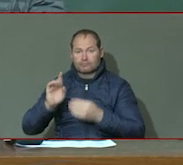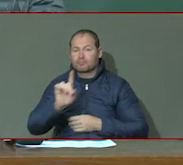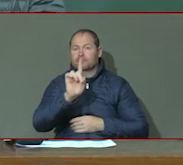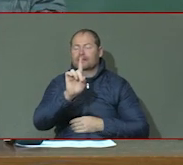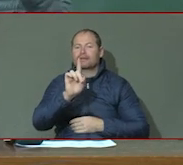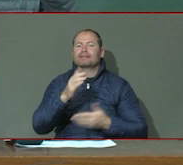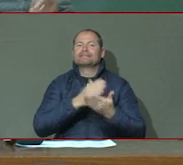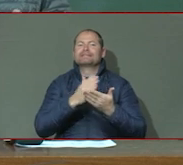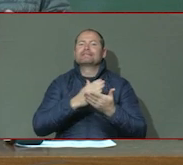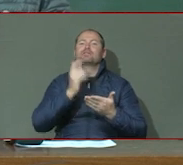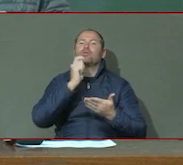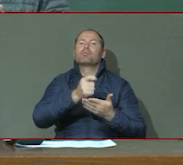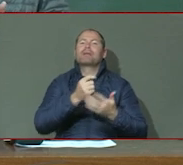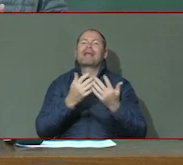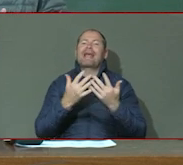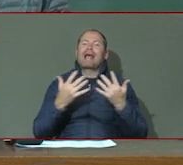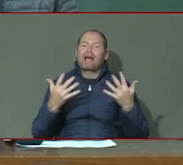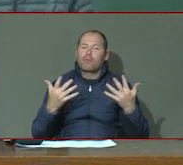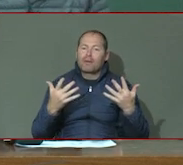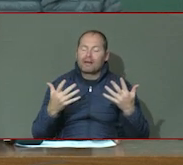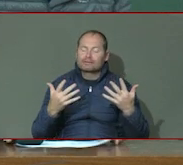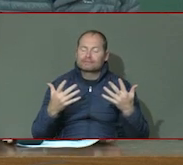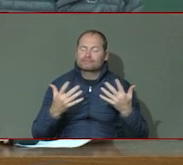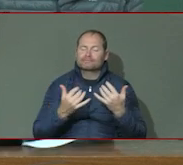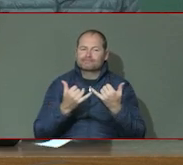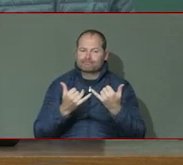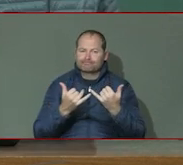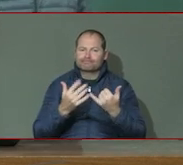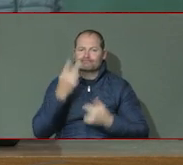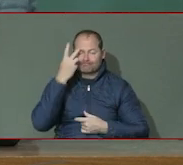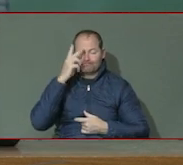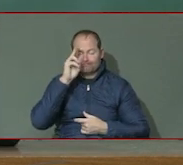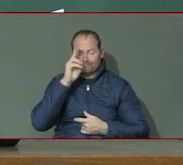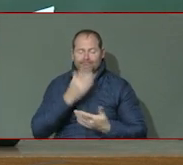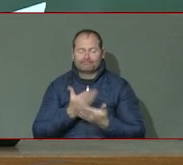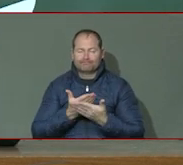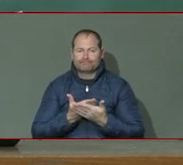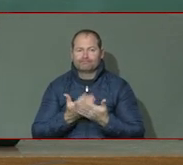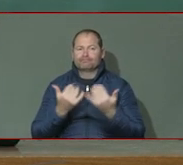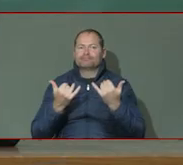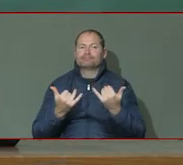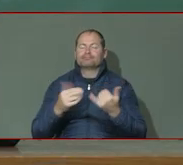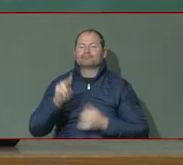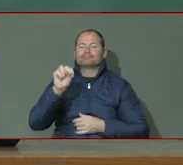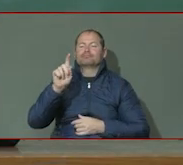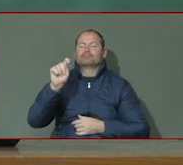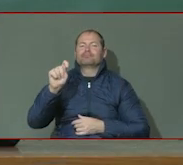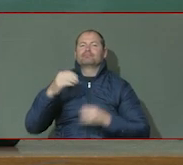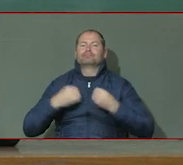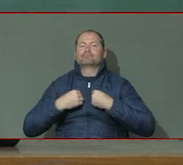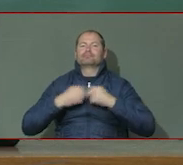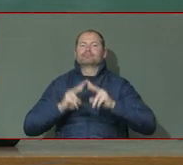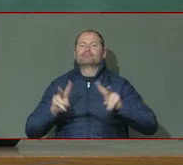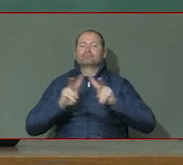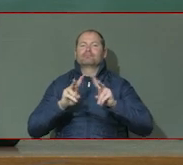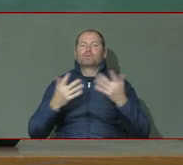is, then the picture changes. So if we look, we can use either the net asset value or we can use the